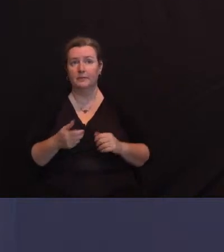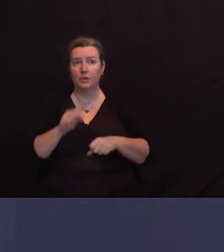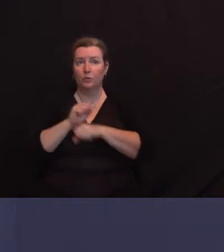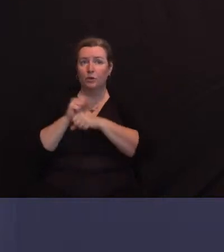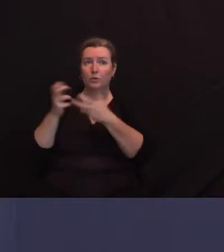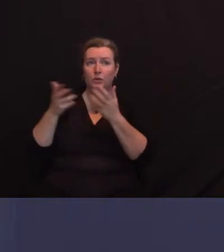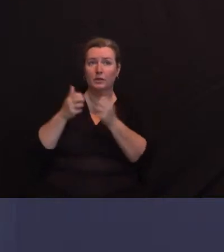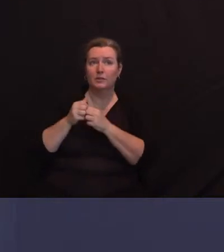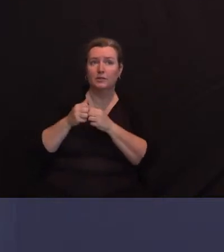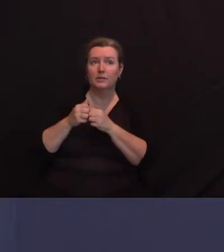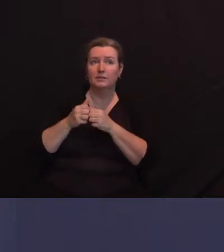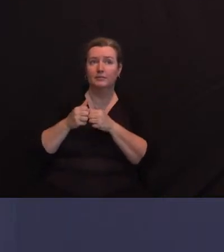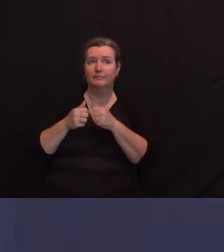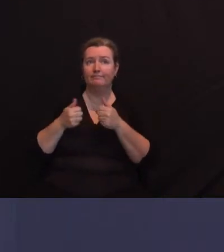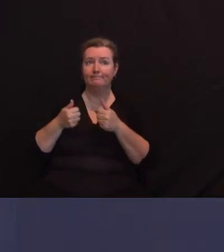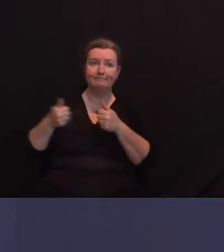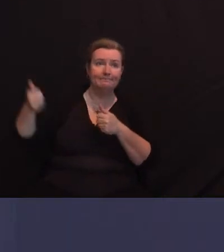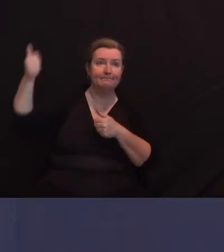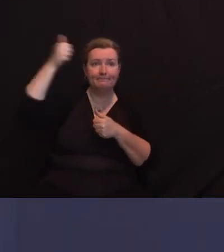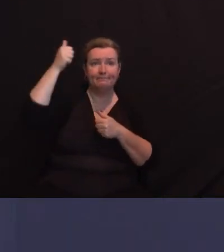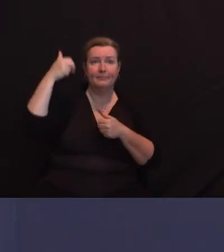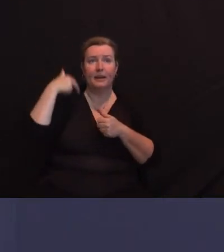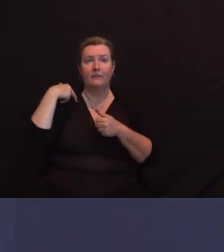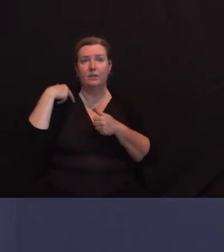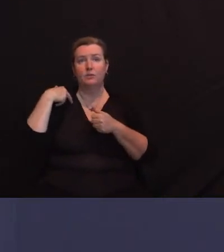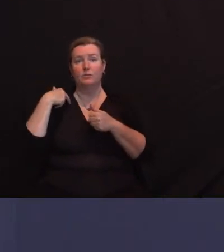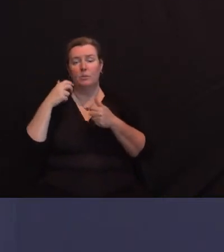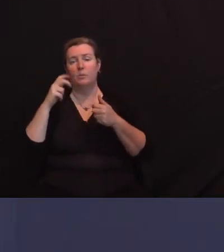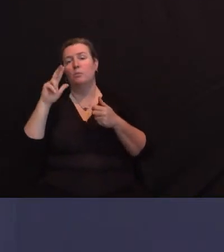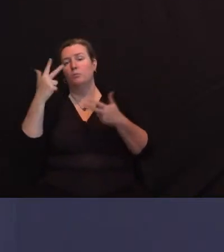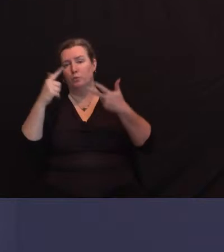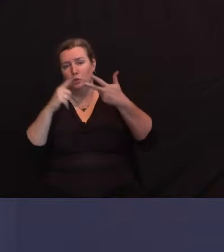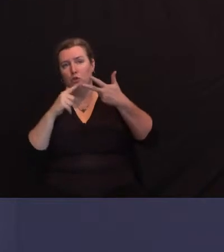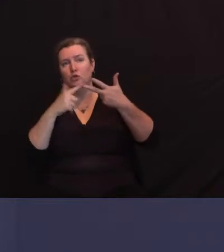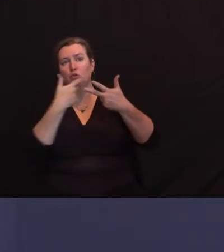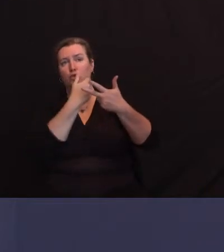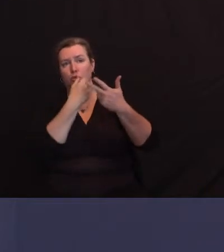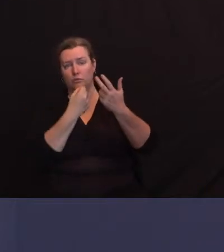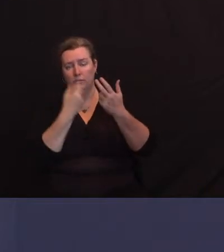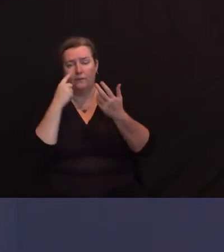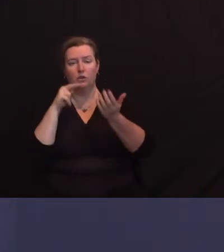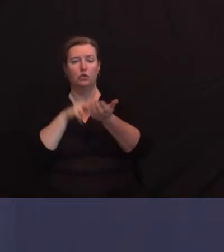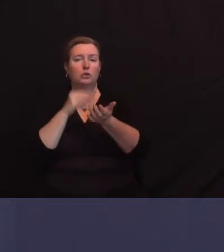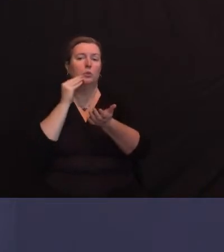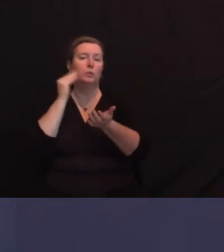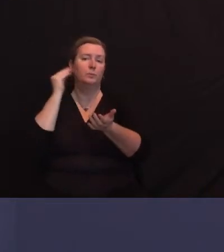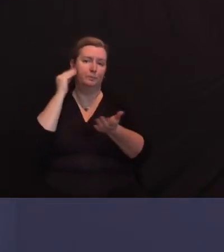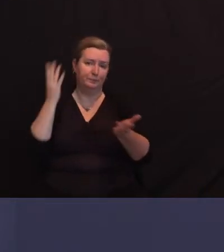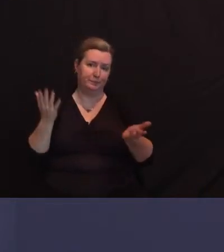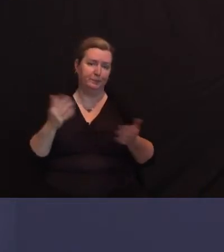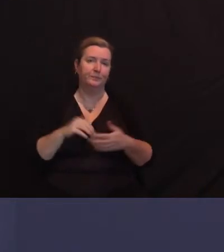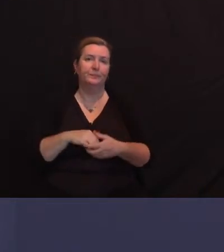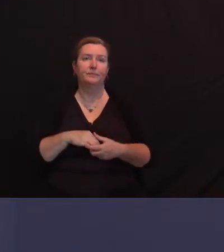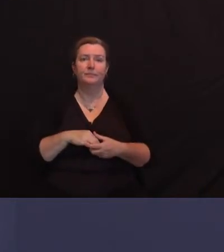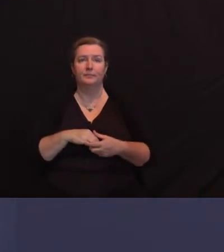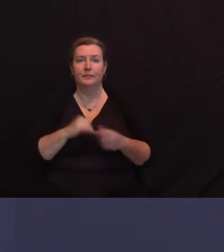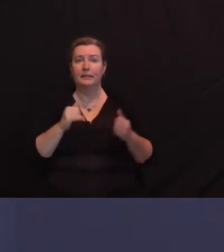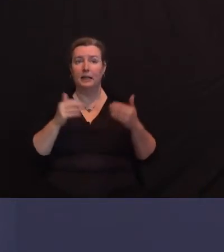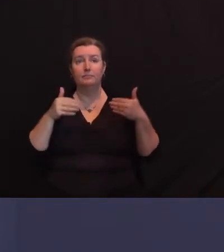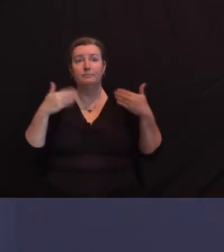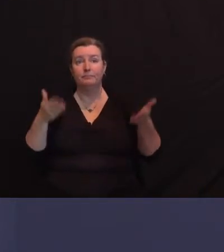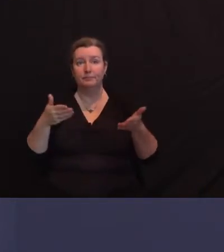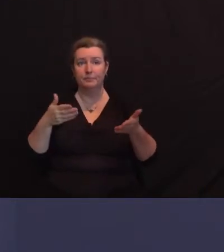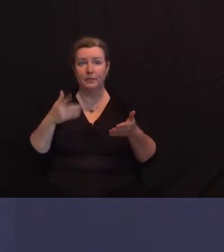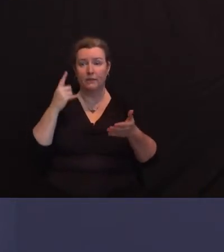homes. I also want to talk about safe and healthy return to school. Schools